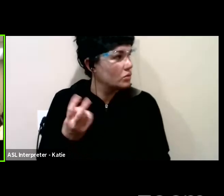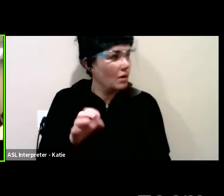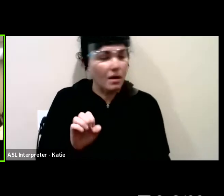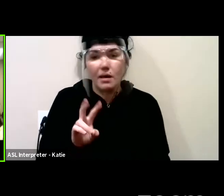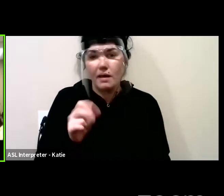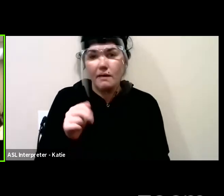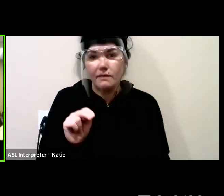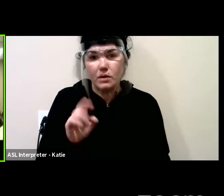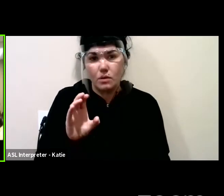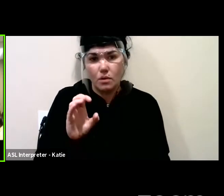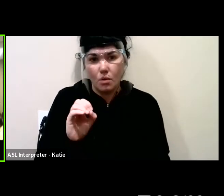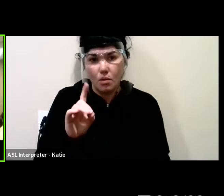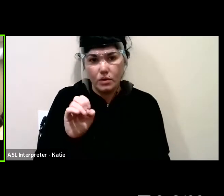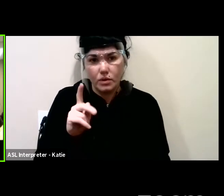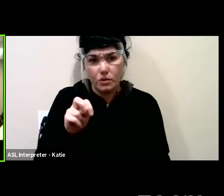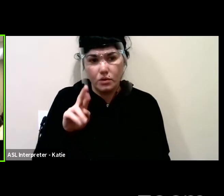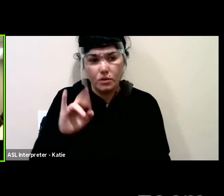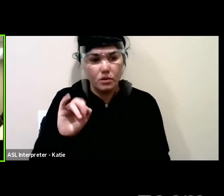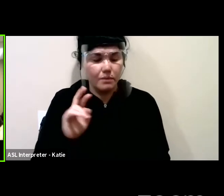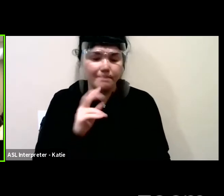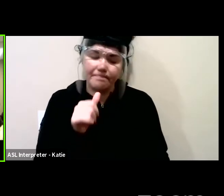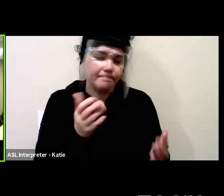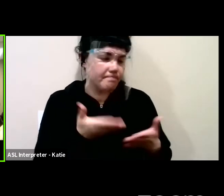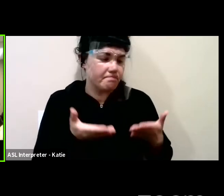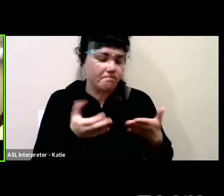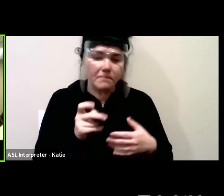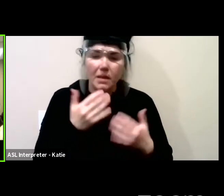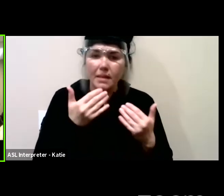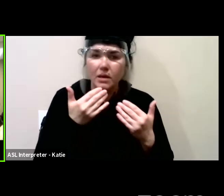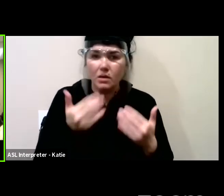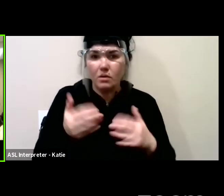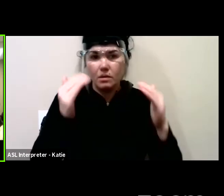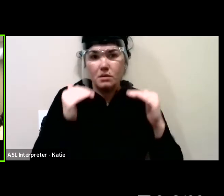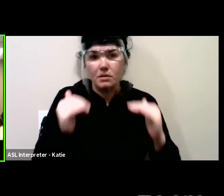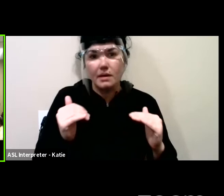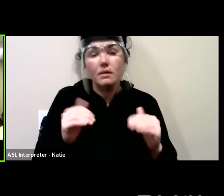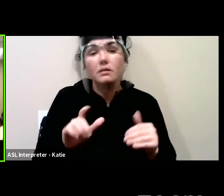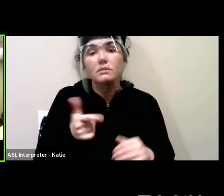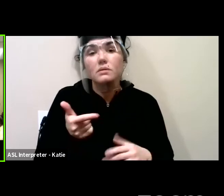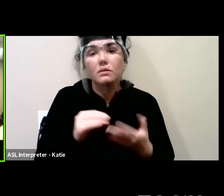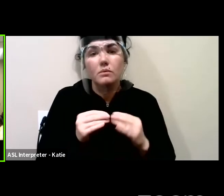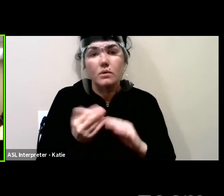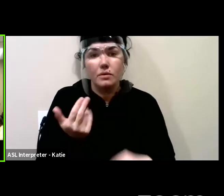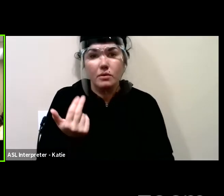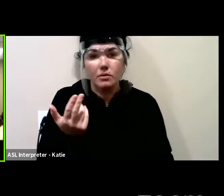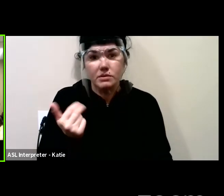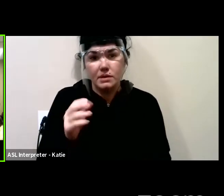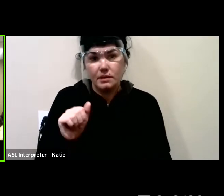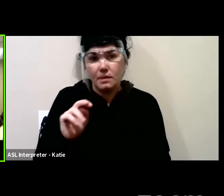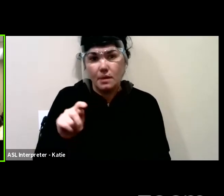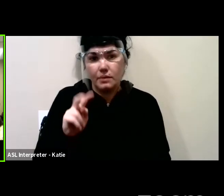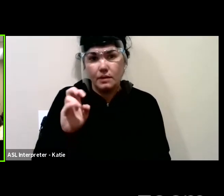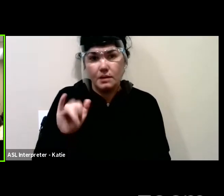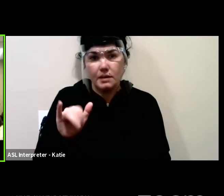odekirk that participant is not present thank you next in line is number 13 anthony scanell